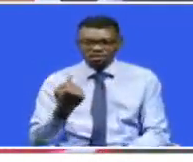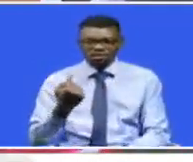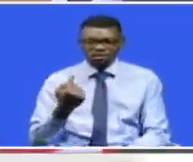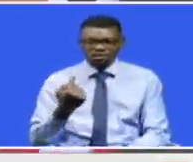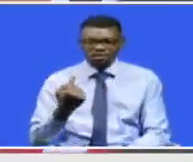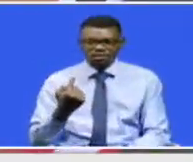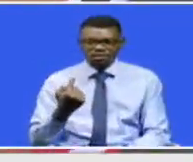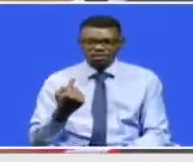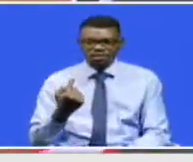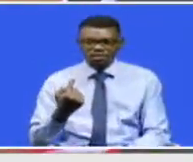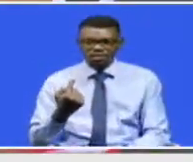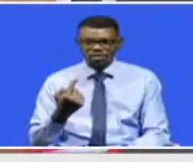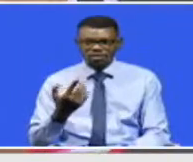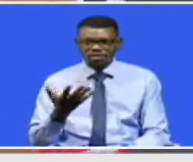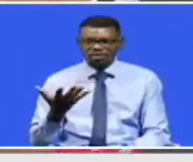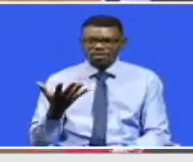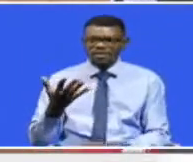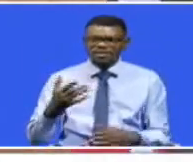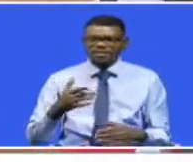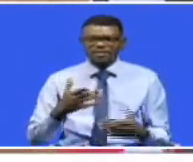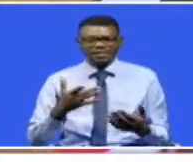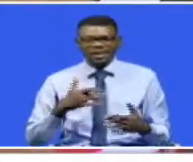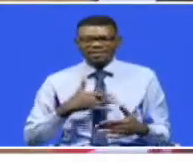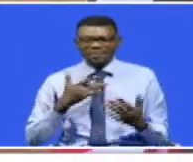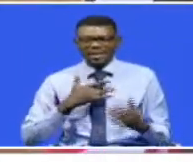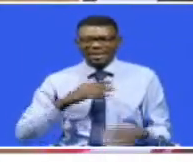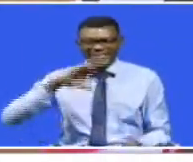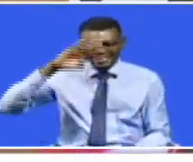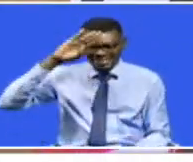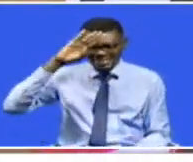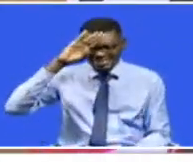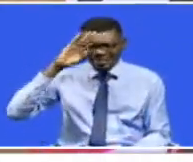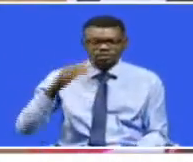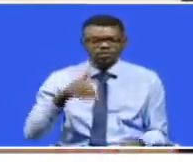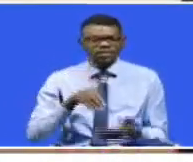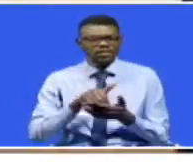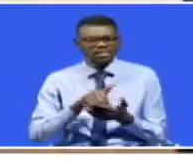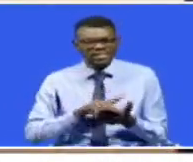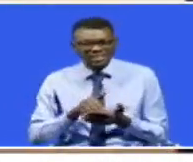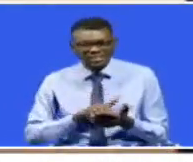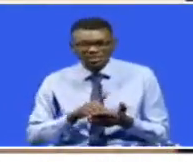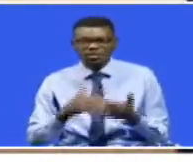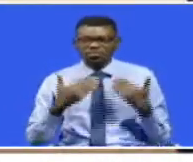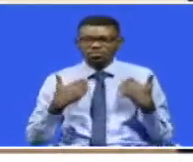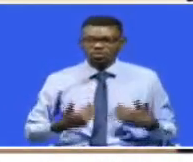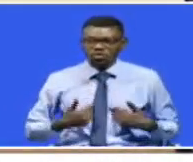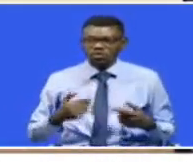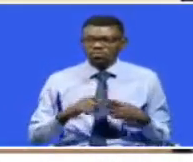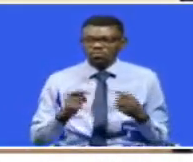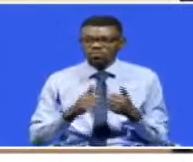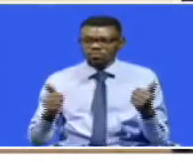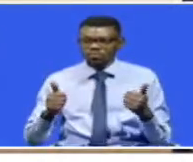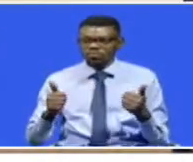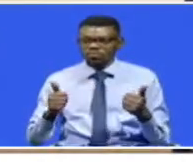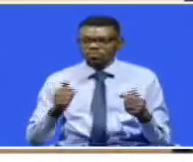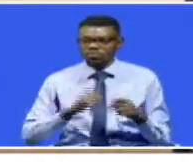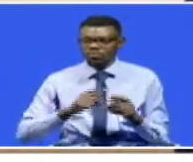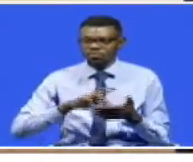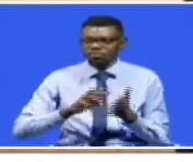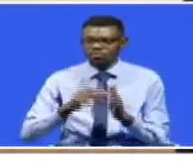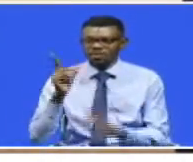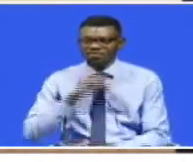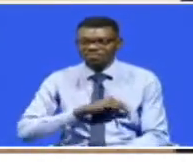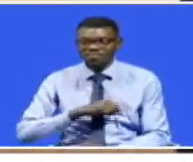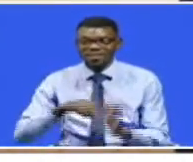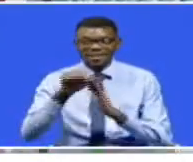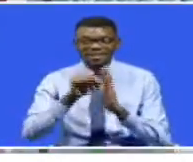yourself feverish and getting a little bit weak. After concluding the day-long tour of projects at